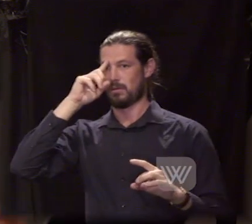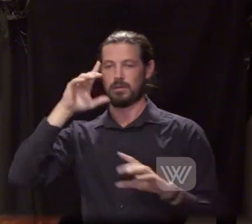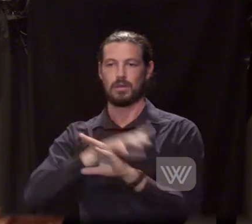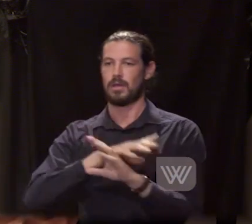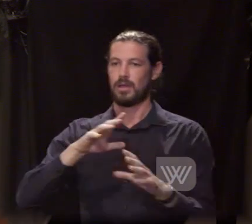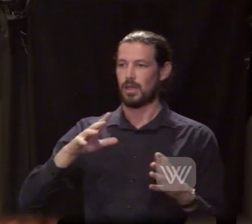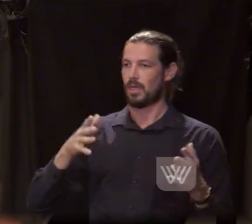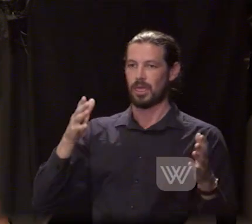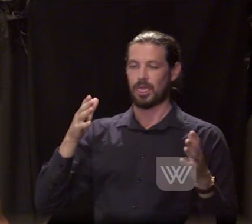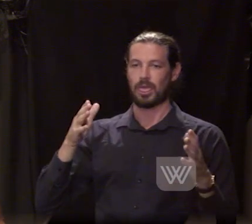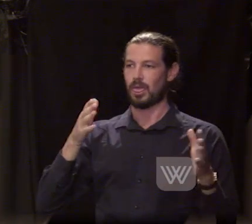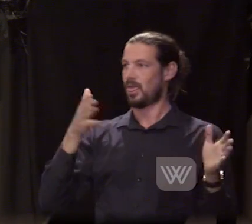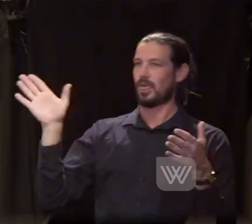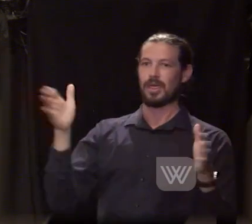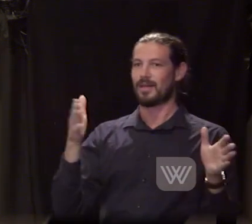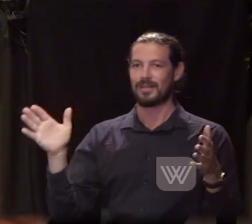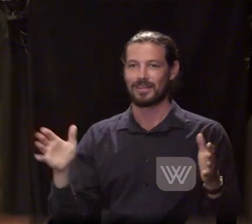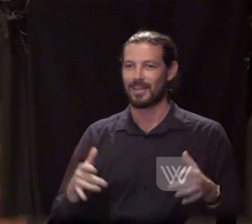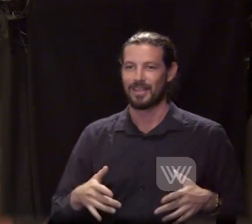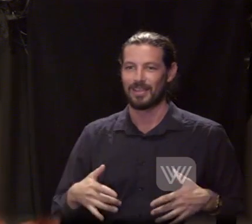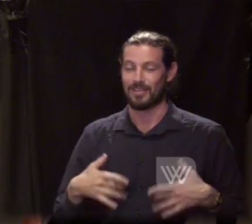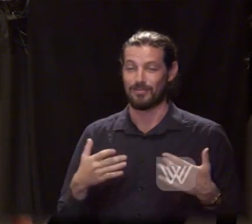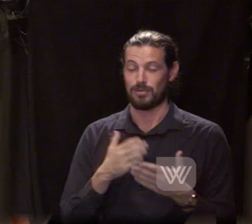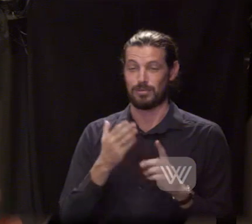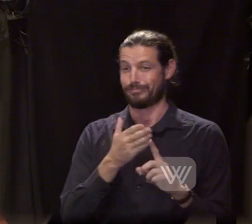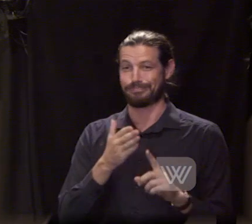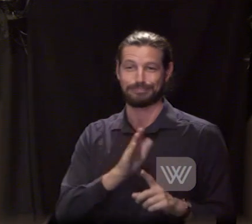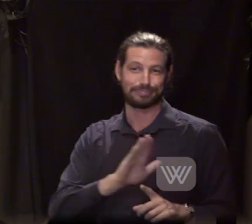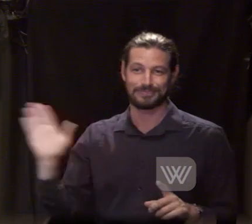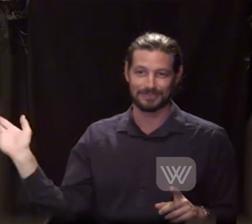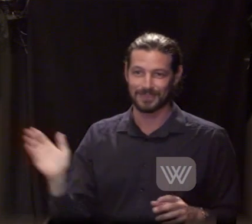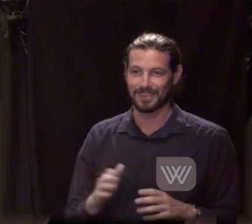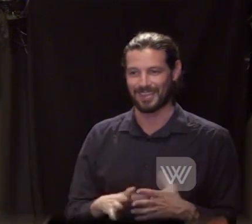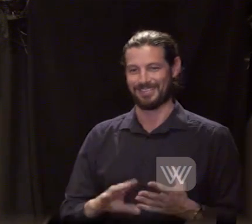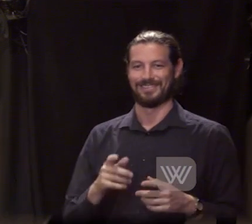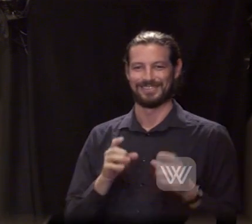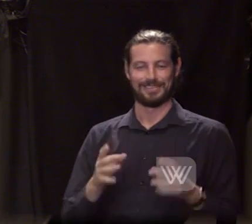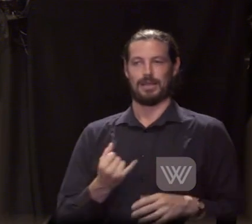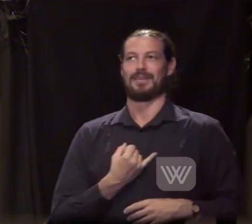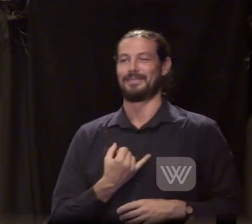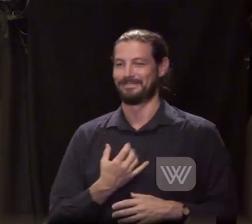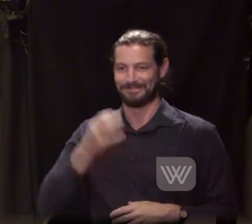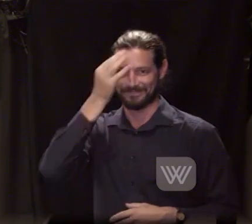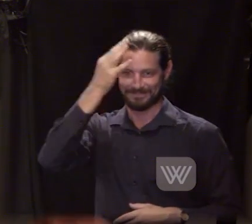bad for not paying attention, or feeling like I wasn't paying attention, but I was really trying really hard to pay attention. And then it's just, so